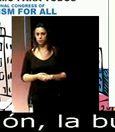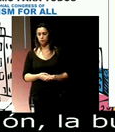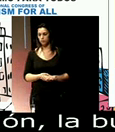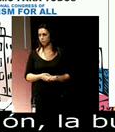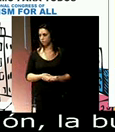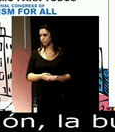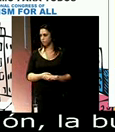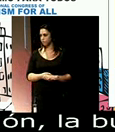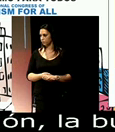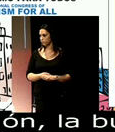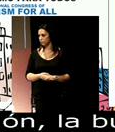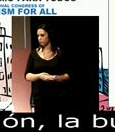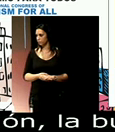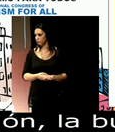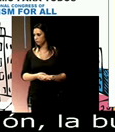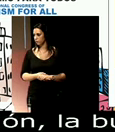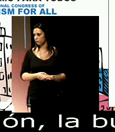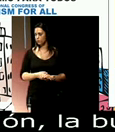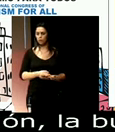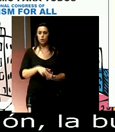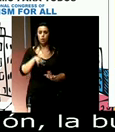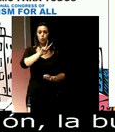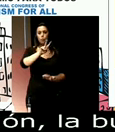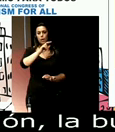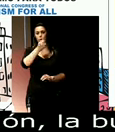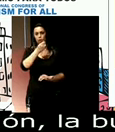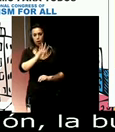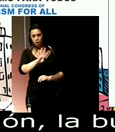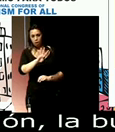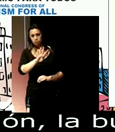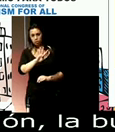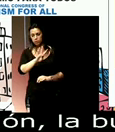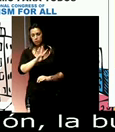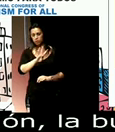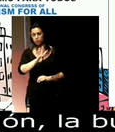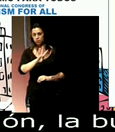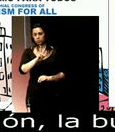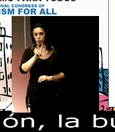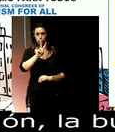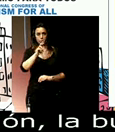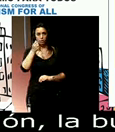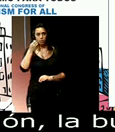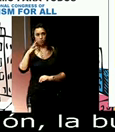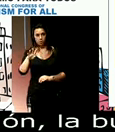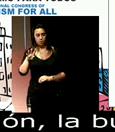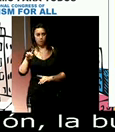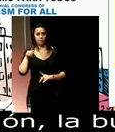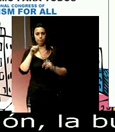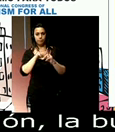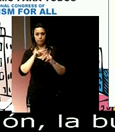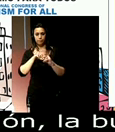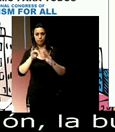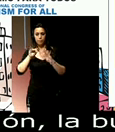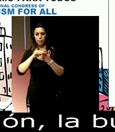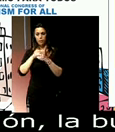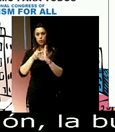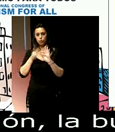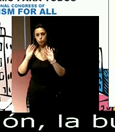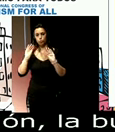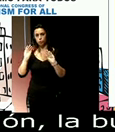V4A has developed its own method of work that promotes the growth